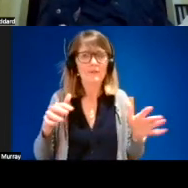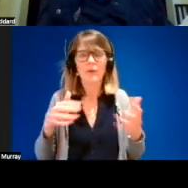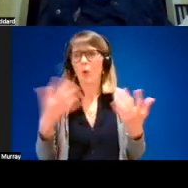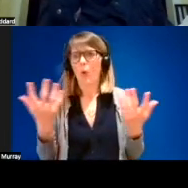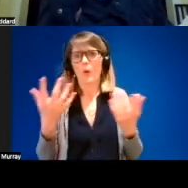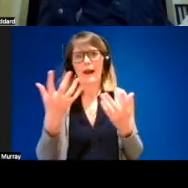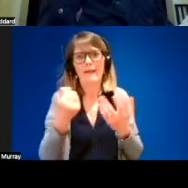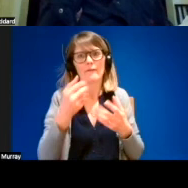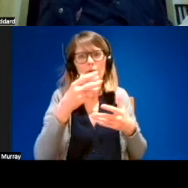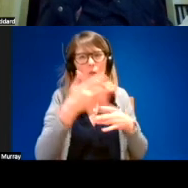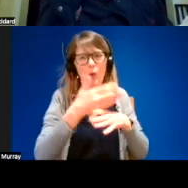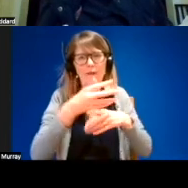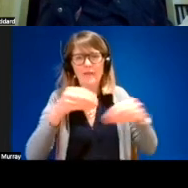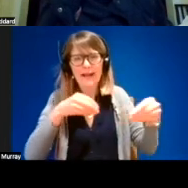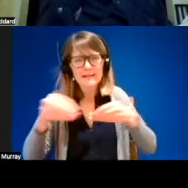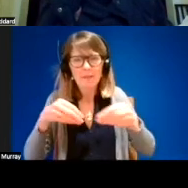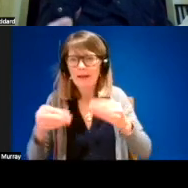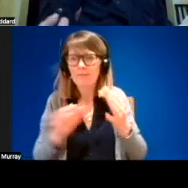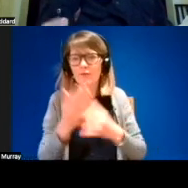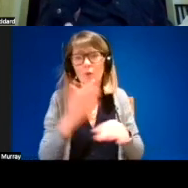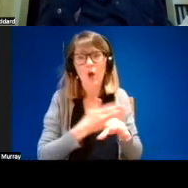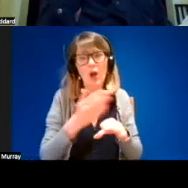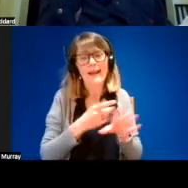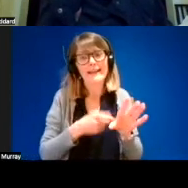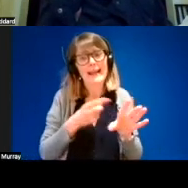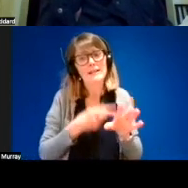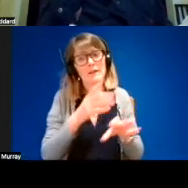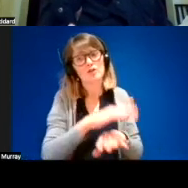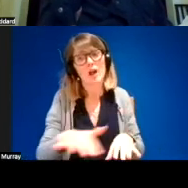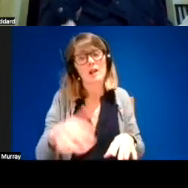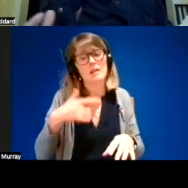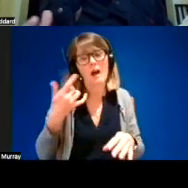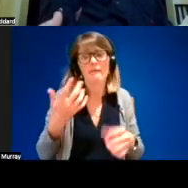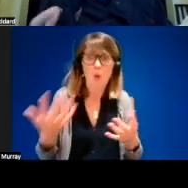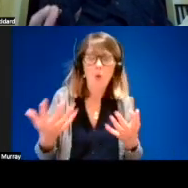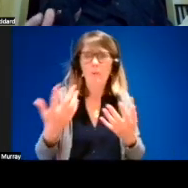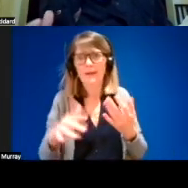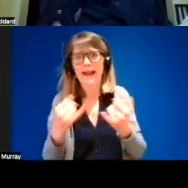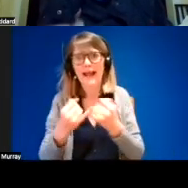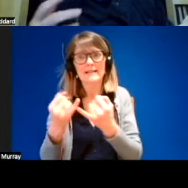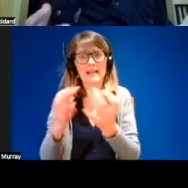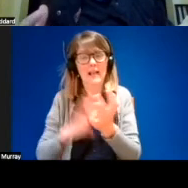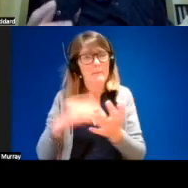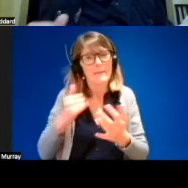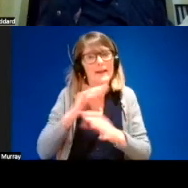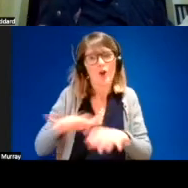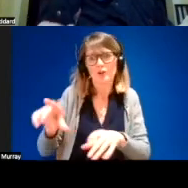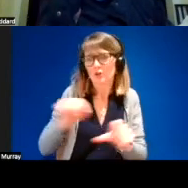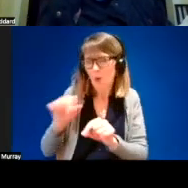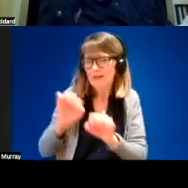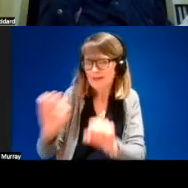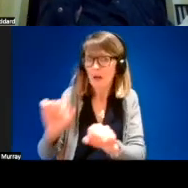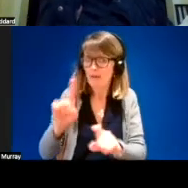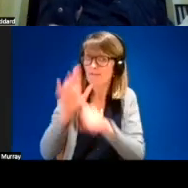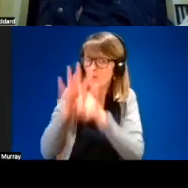of child's life, or who've been SSM, often not necessarily because they've chosen it, but because they've been forced into